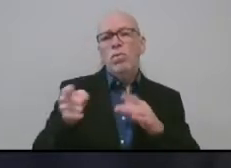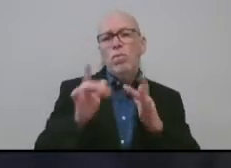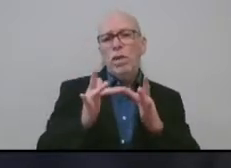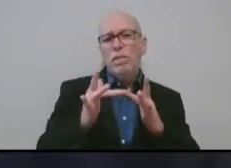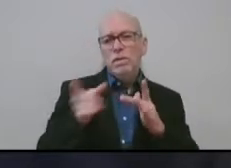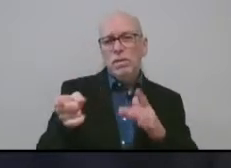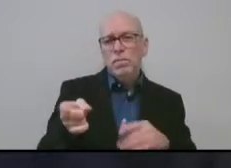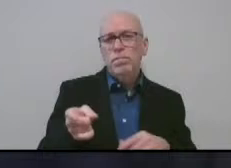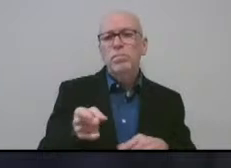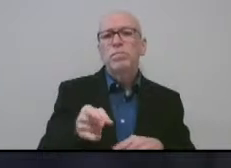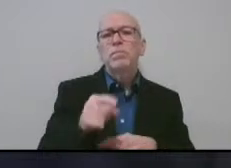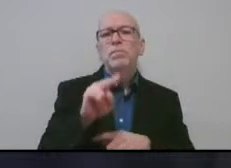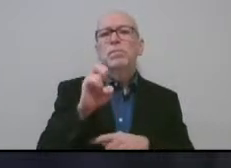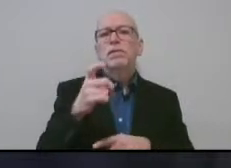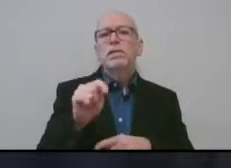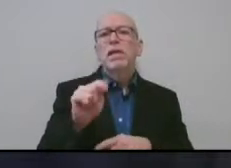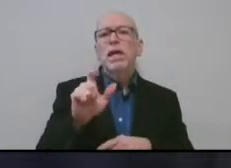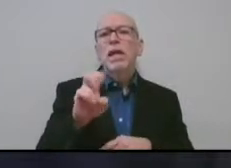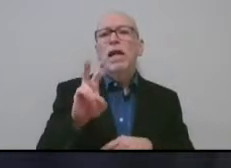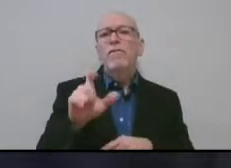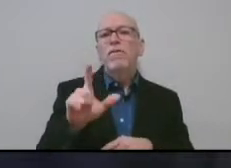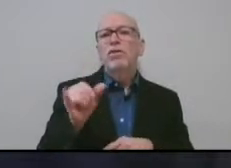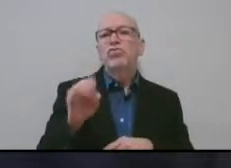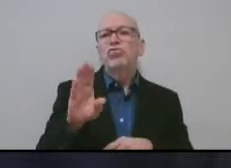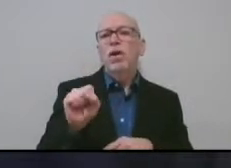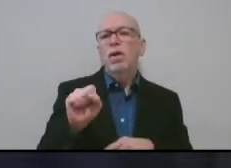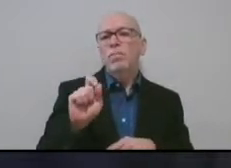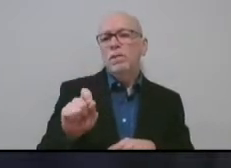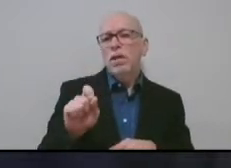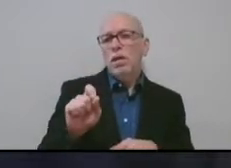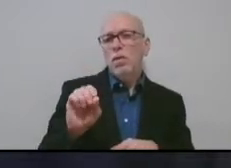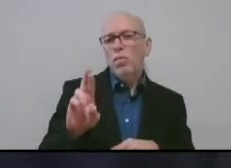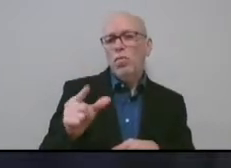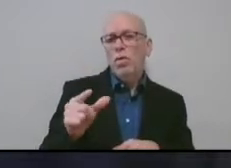You can go to nextleveljobs.org or